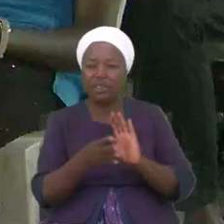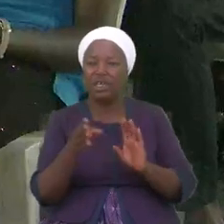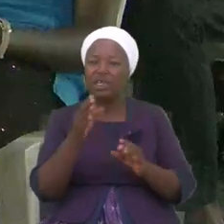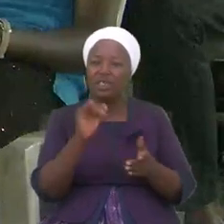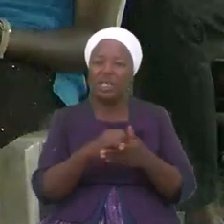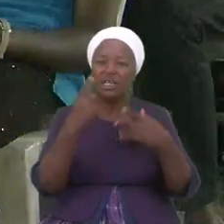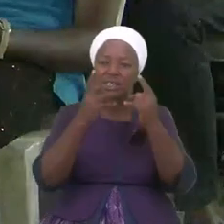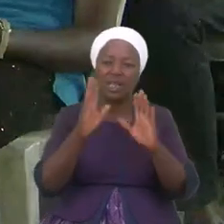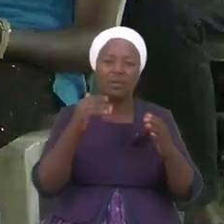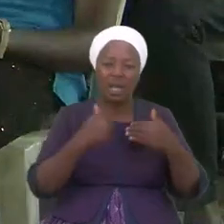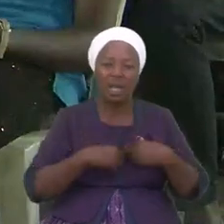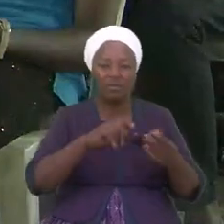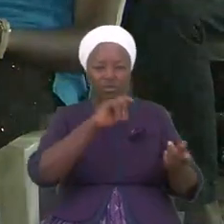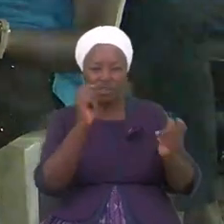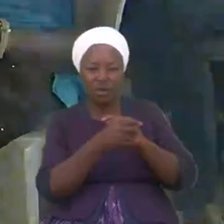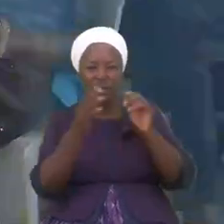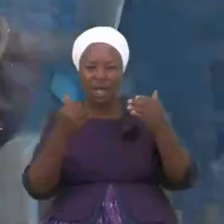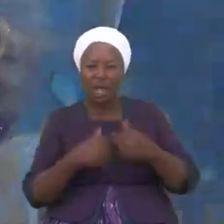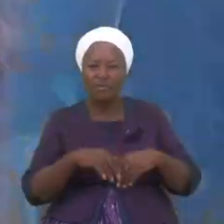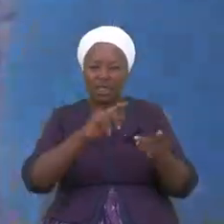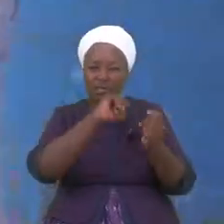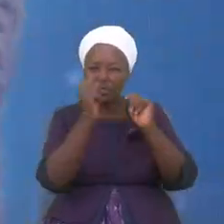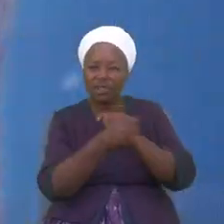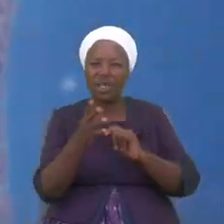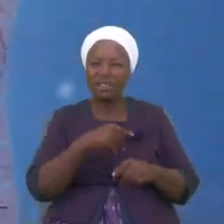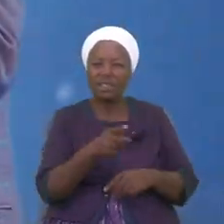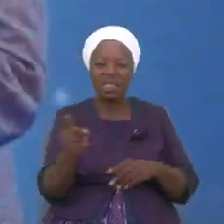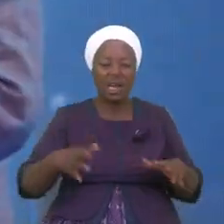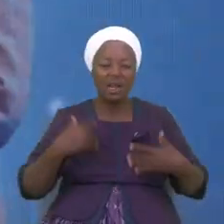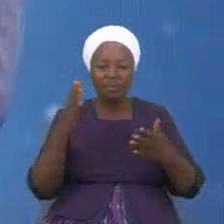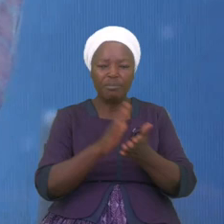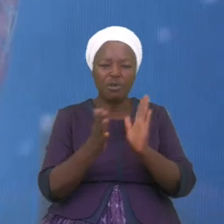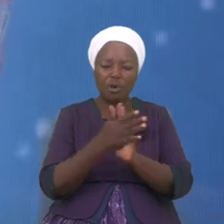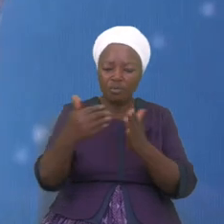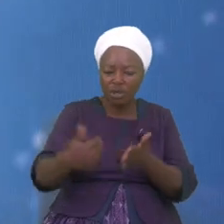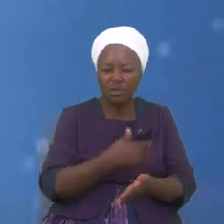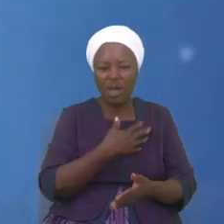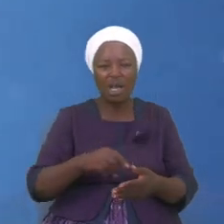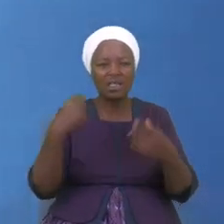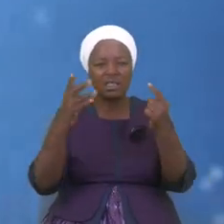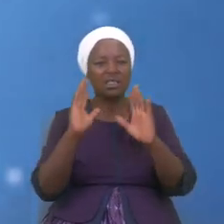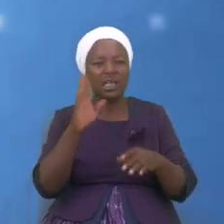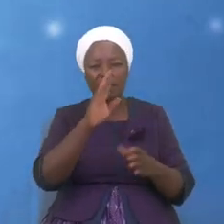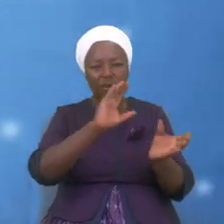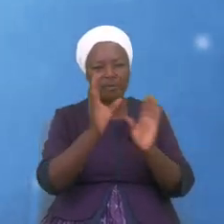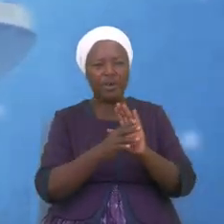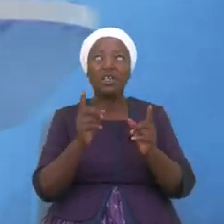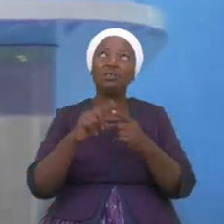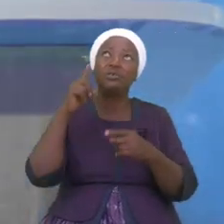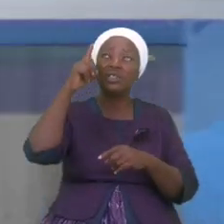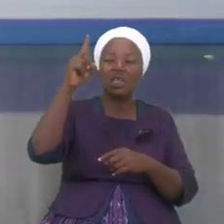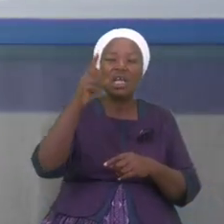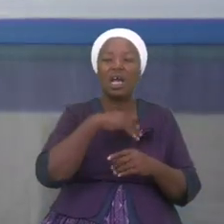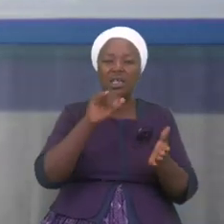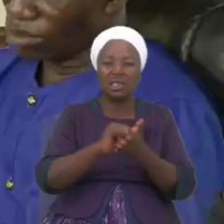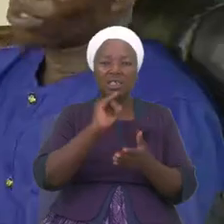have change, they have transformation, their lives will become new, and sinners shall be converted unto thee. That's the conversion